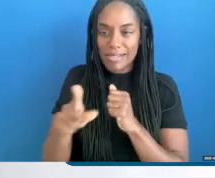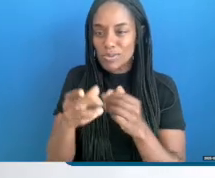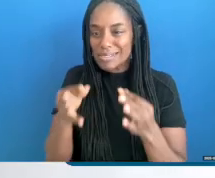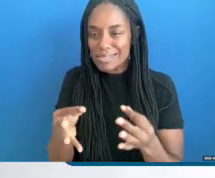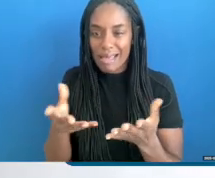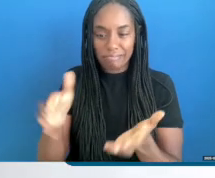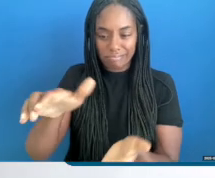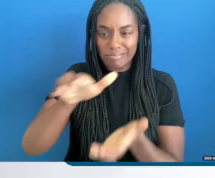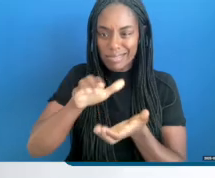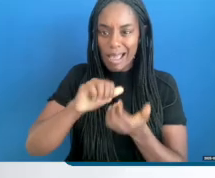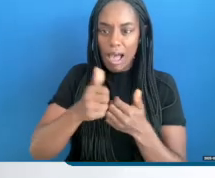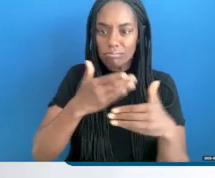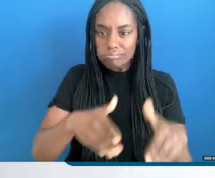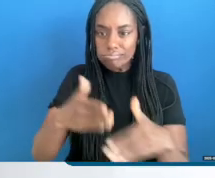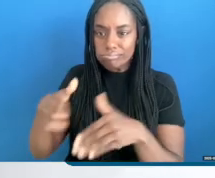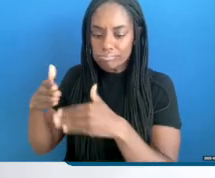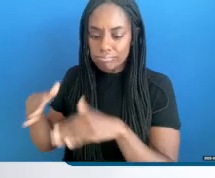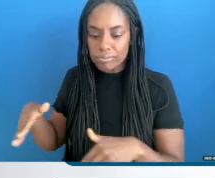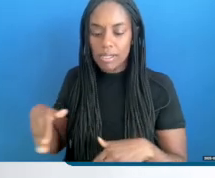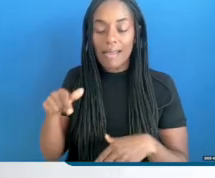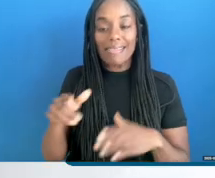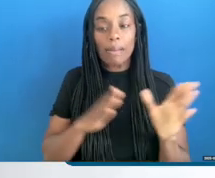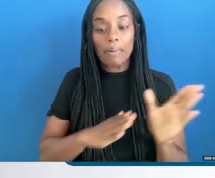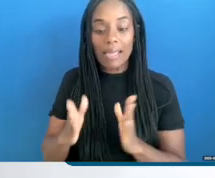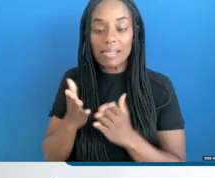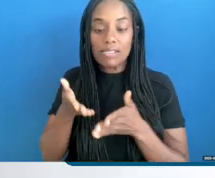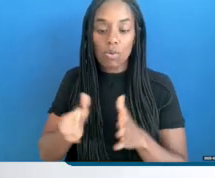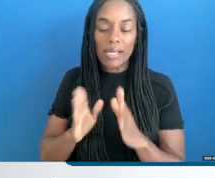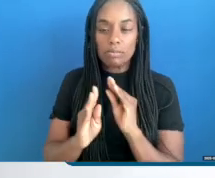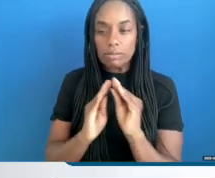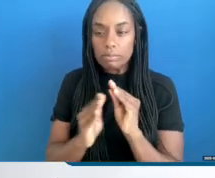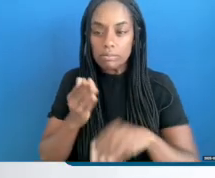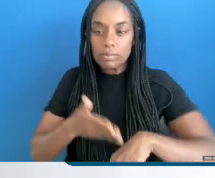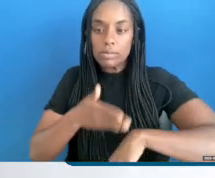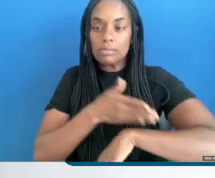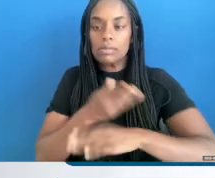Lastly, the plan is a way for us to refine and improve how the projects work.